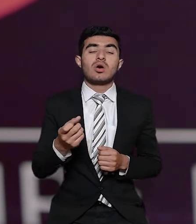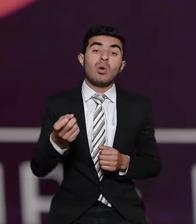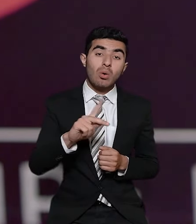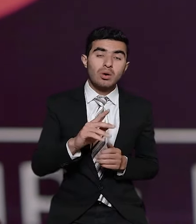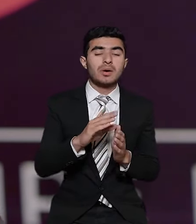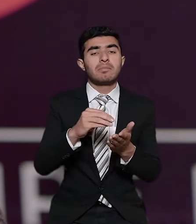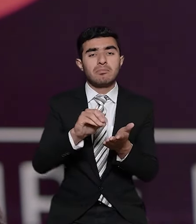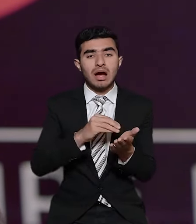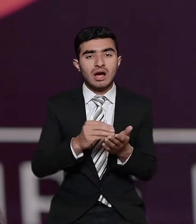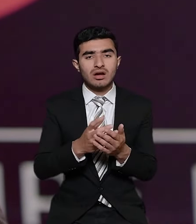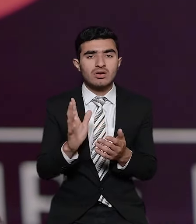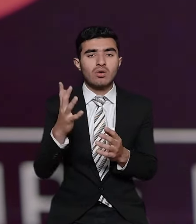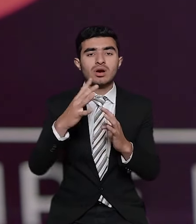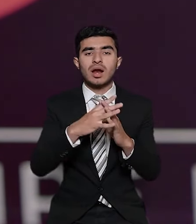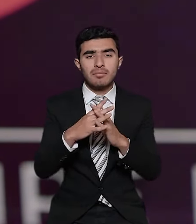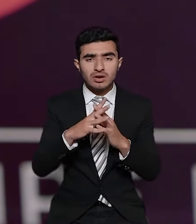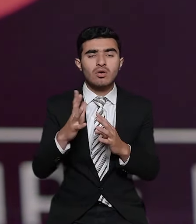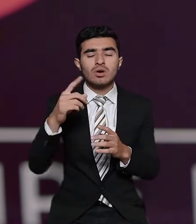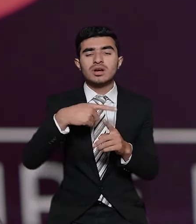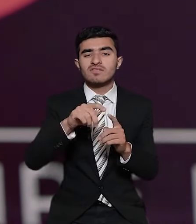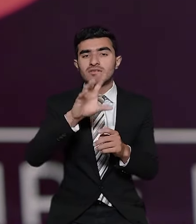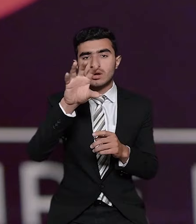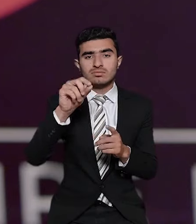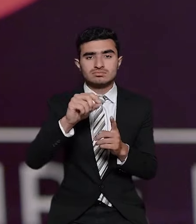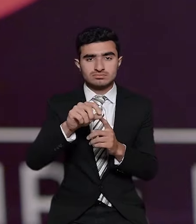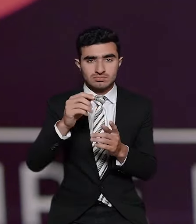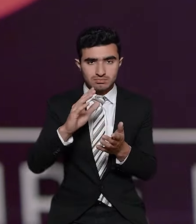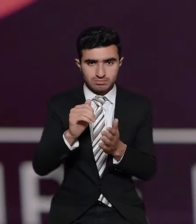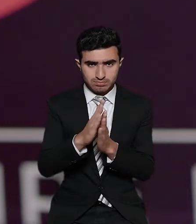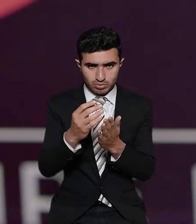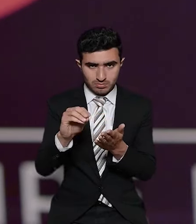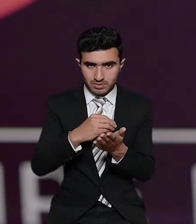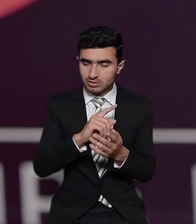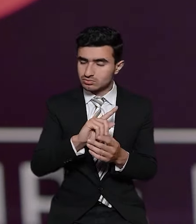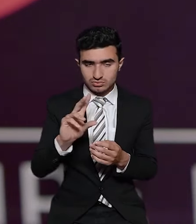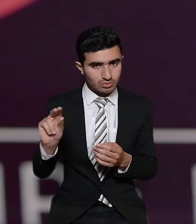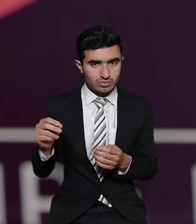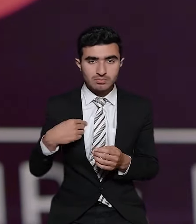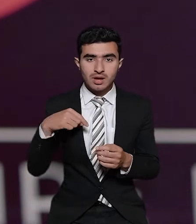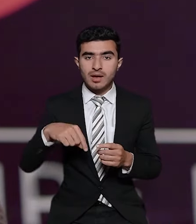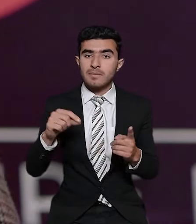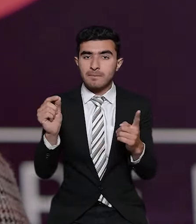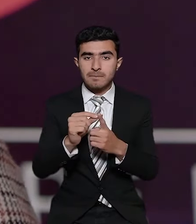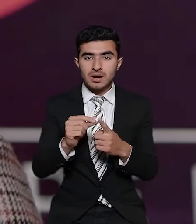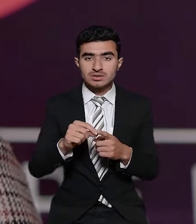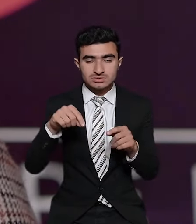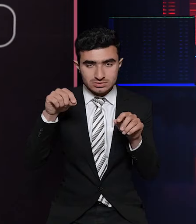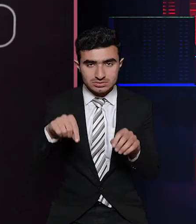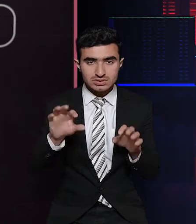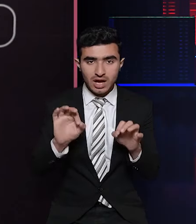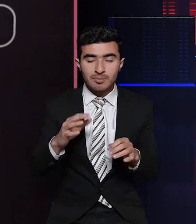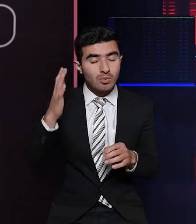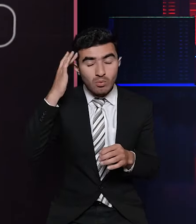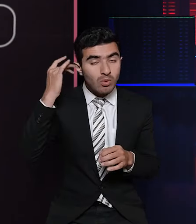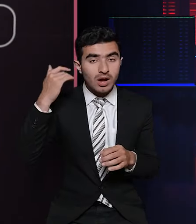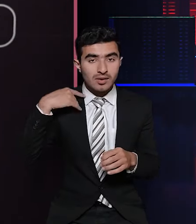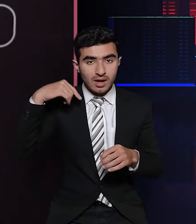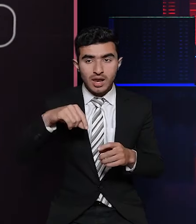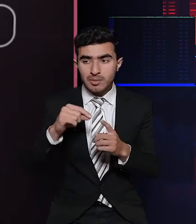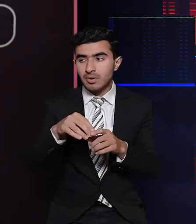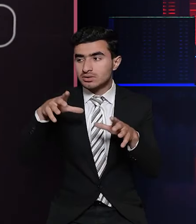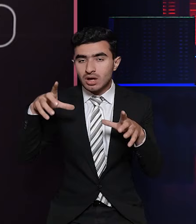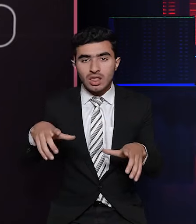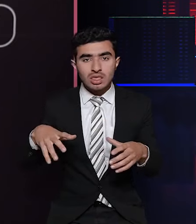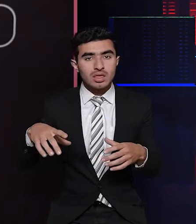of going and buying Western books in the market, it would be very wise to buy this book, because this is very close to